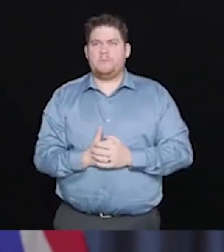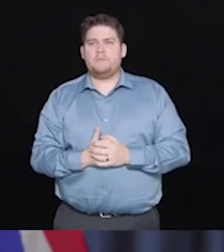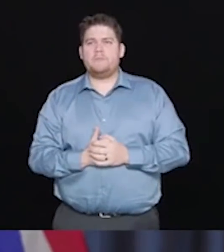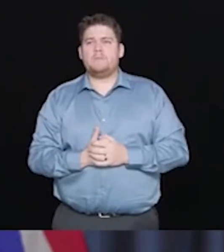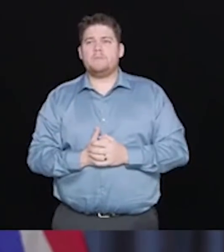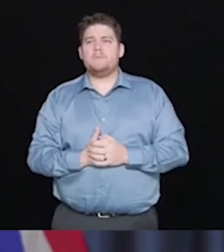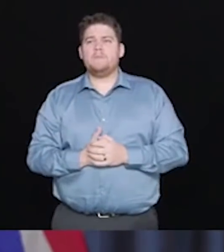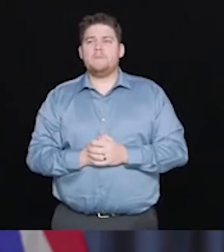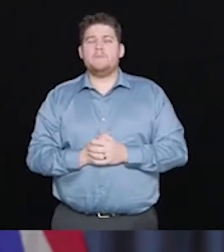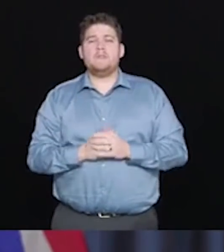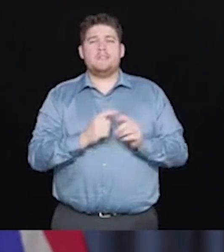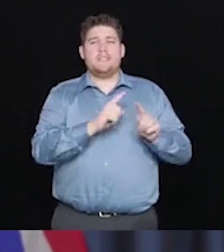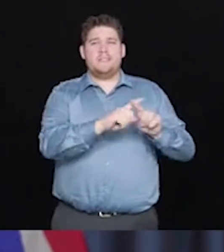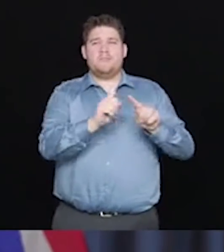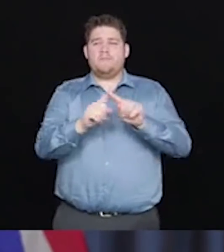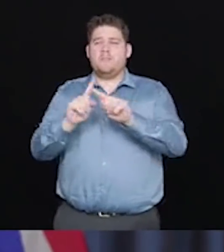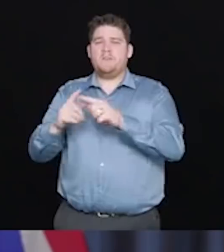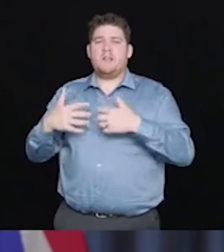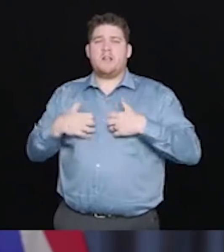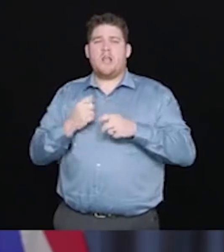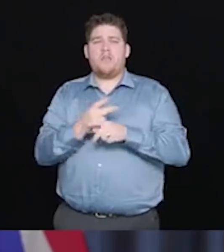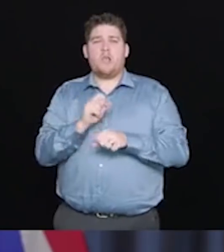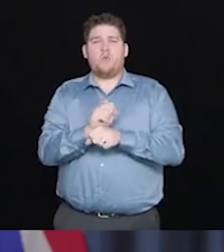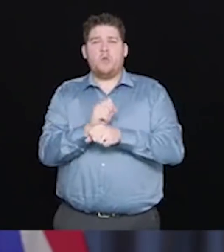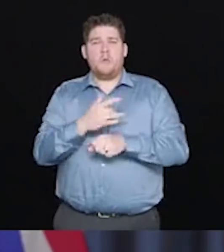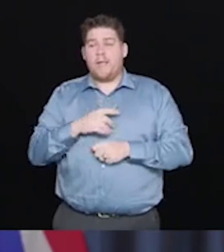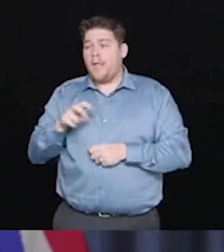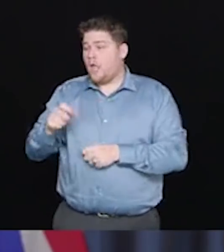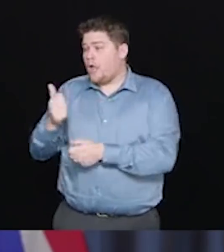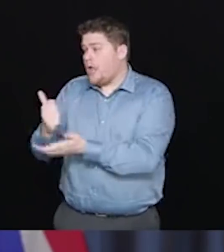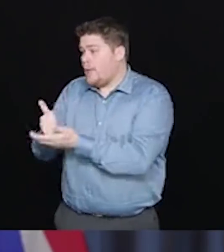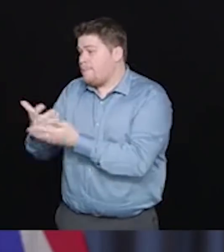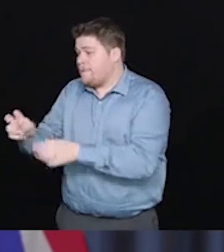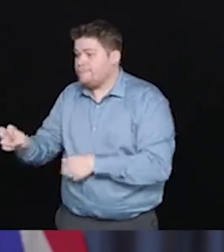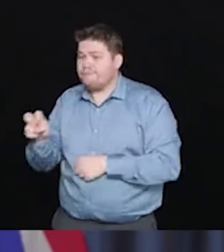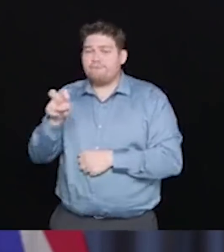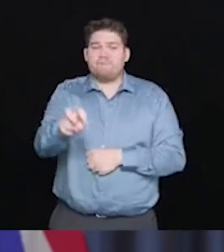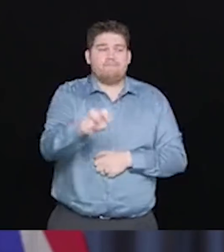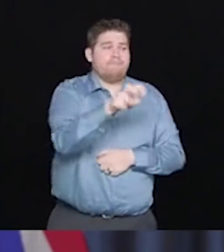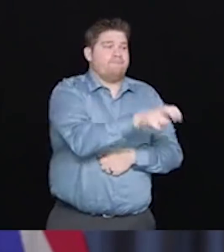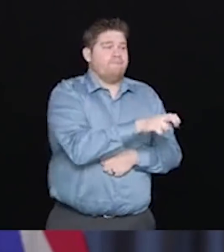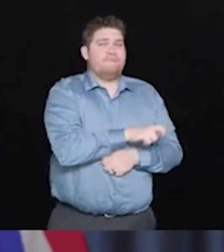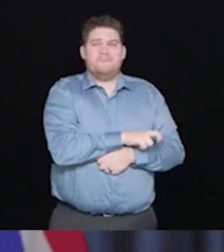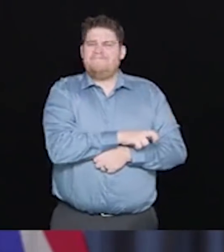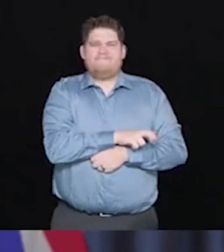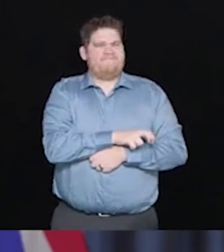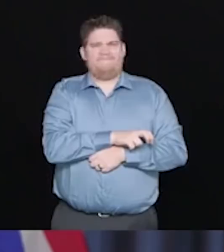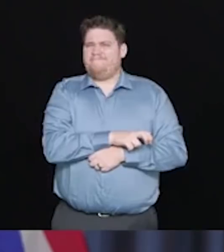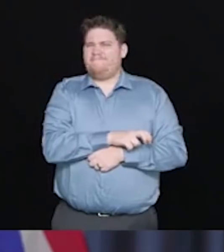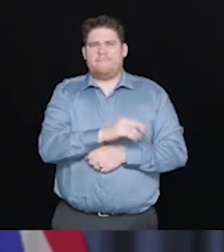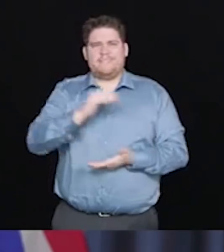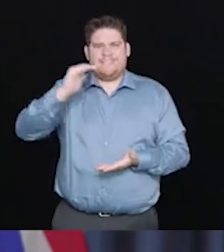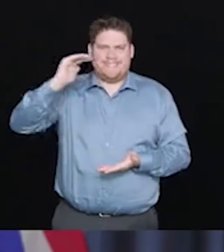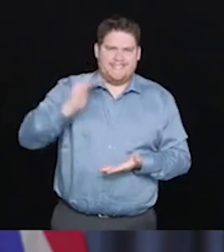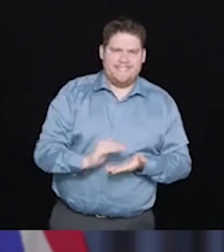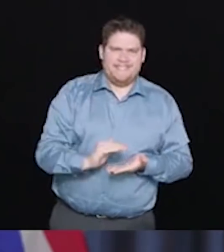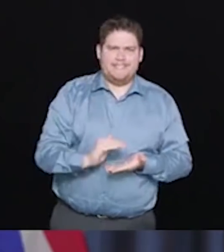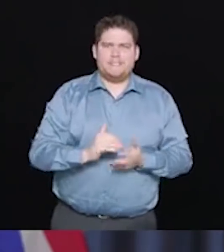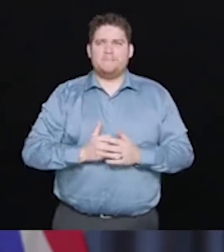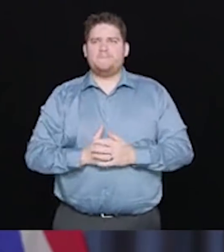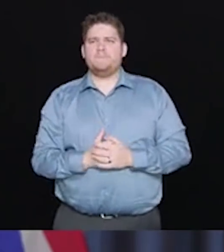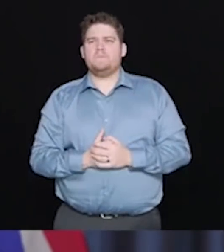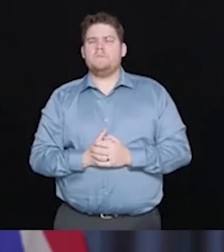facilities. And that is one of the things that has facilitated movement and outbreaks in a number of different facilities,